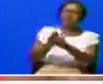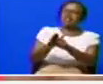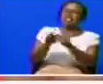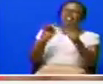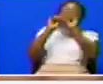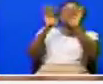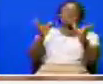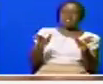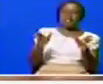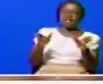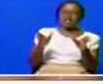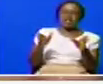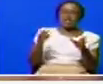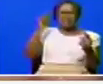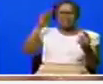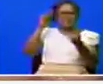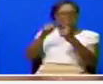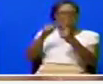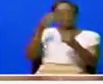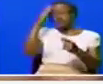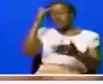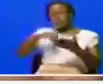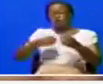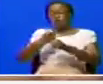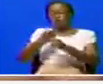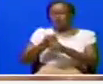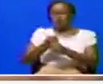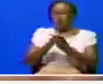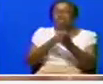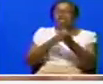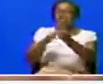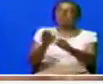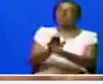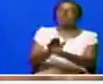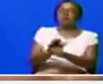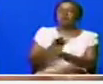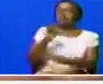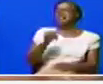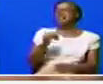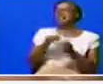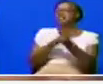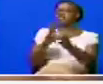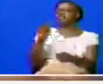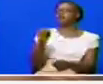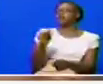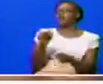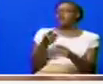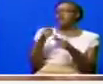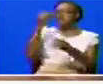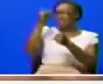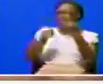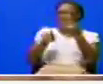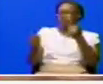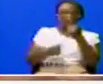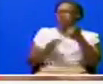clear, we were very targeted to what we wanted to do. And our leadership wasn't just leadership till the end of